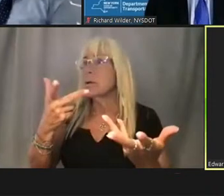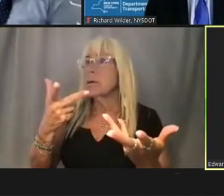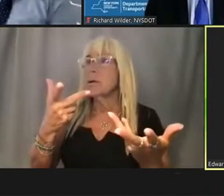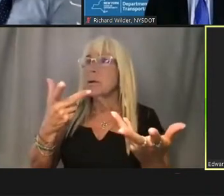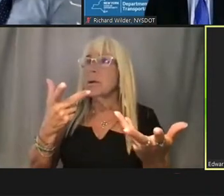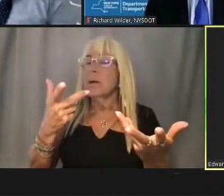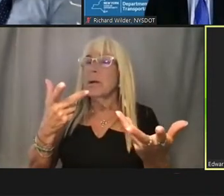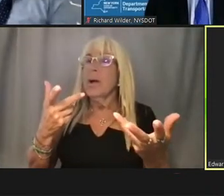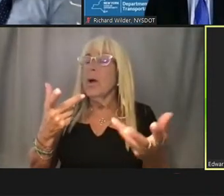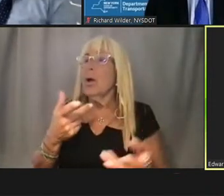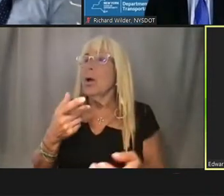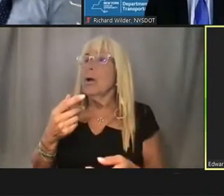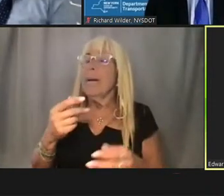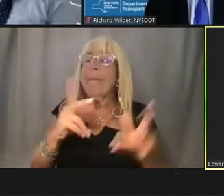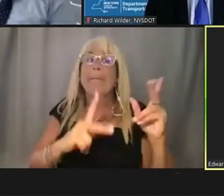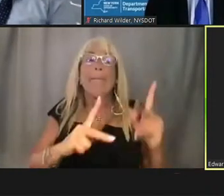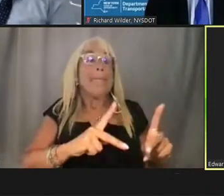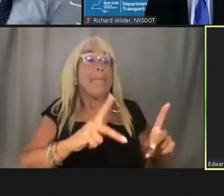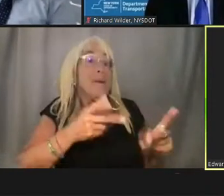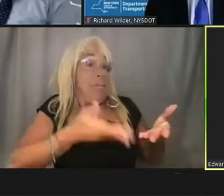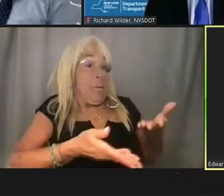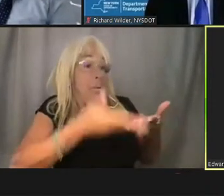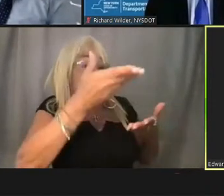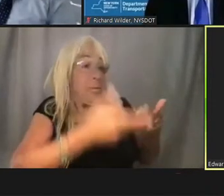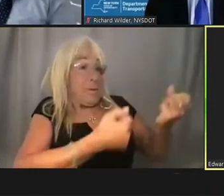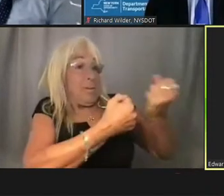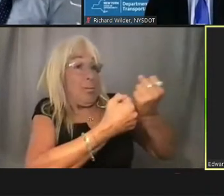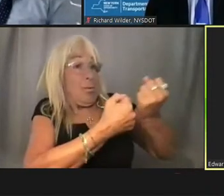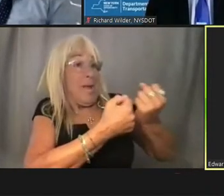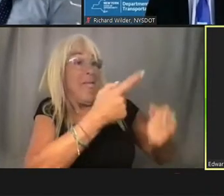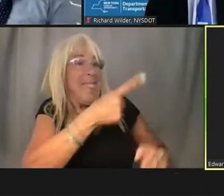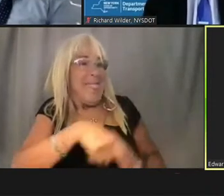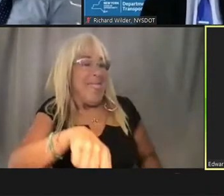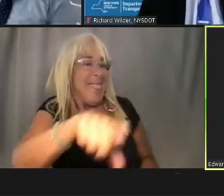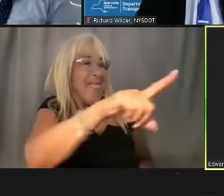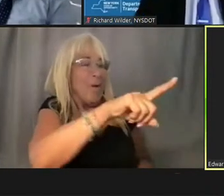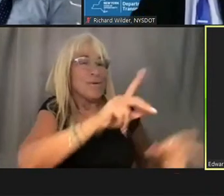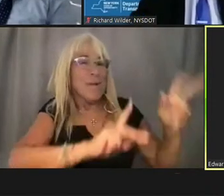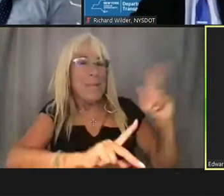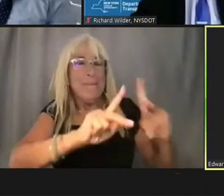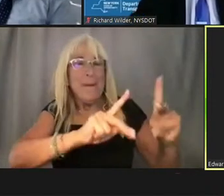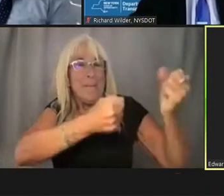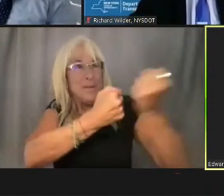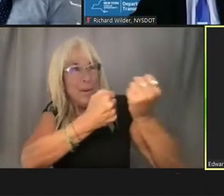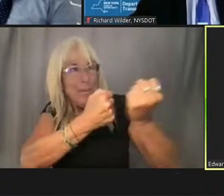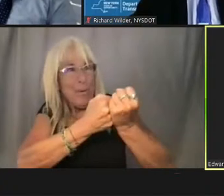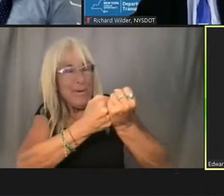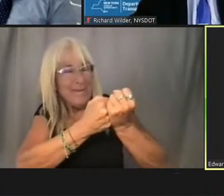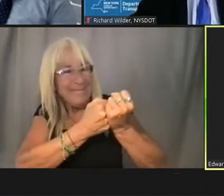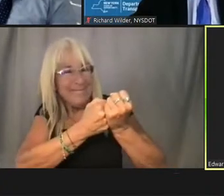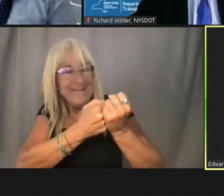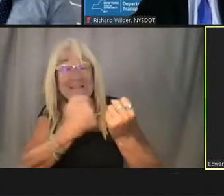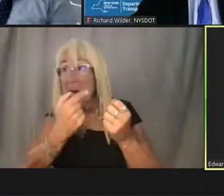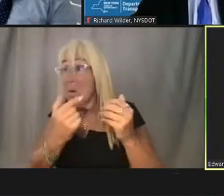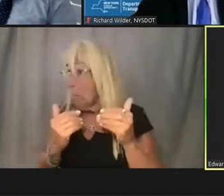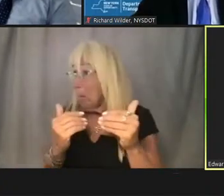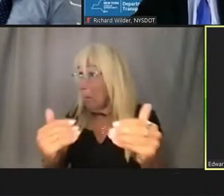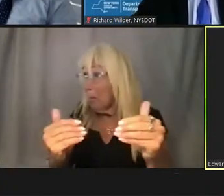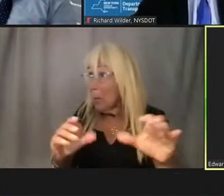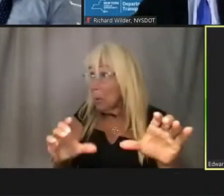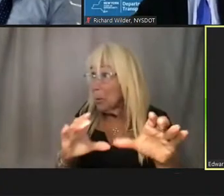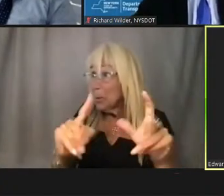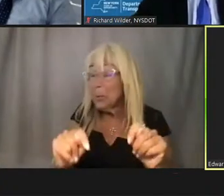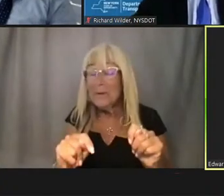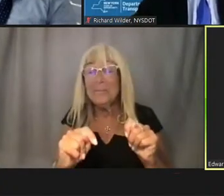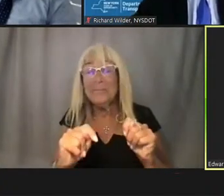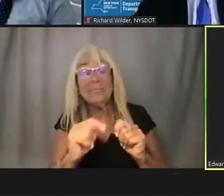is wrong than those people right there those people who are for it that all say go for it either aren't